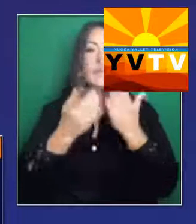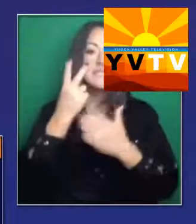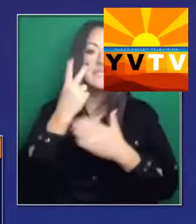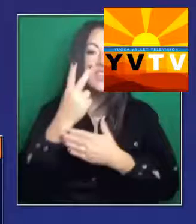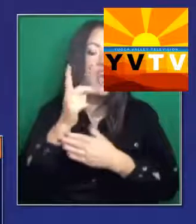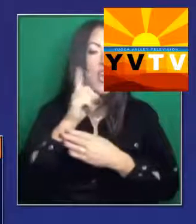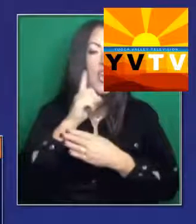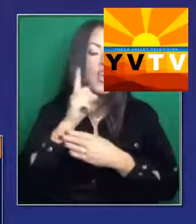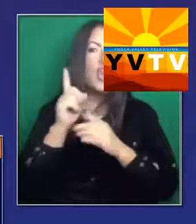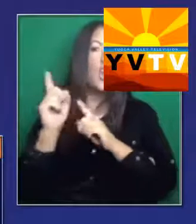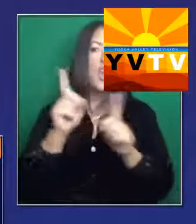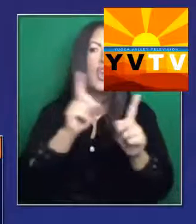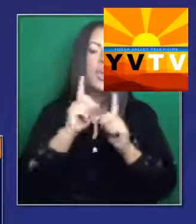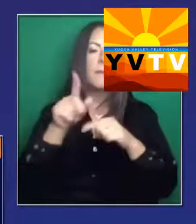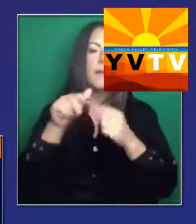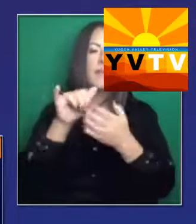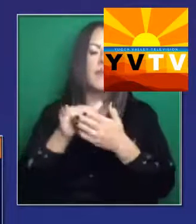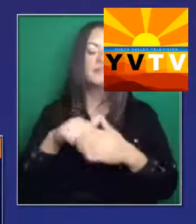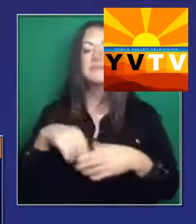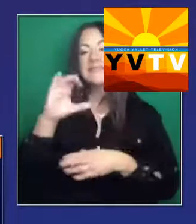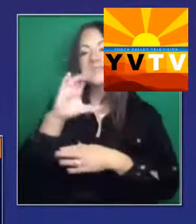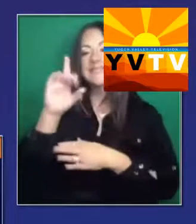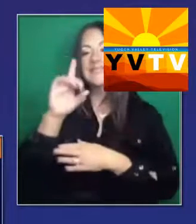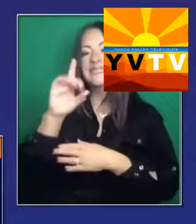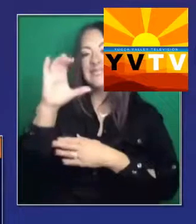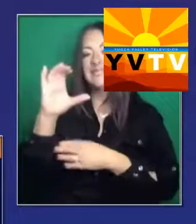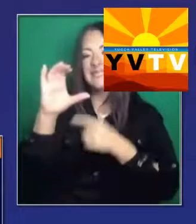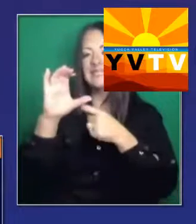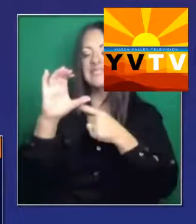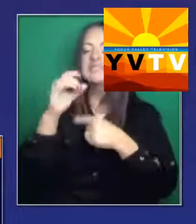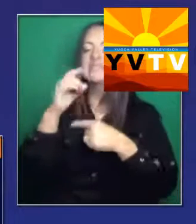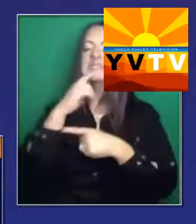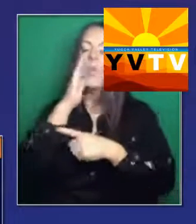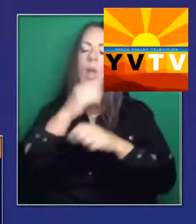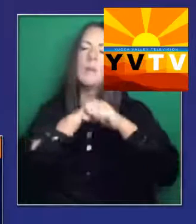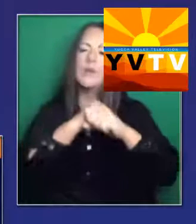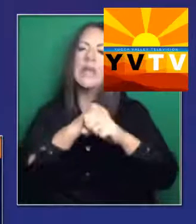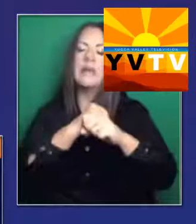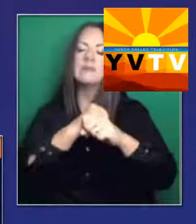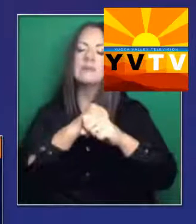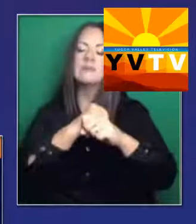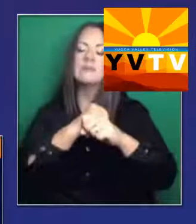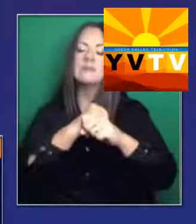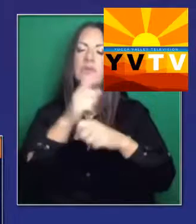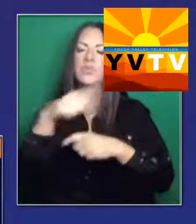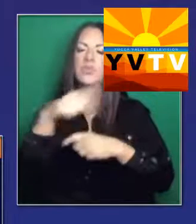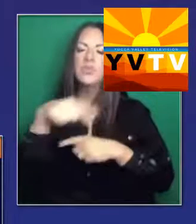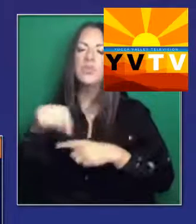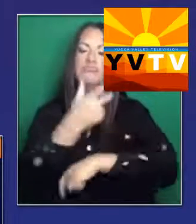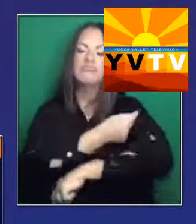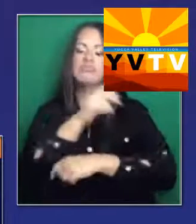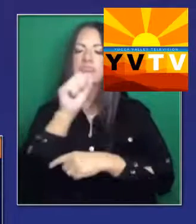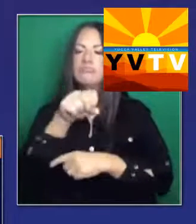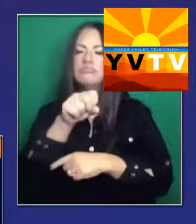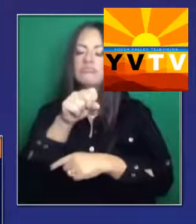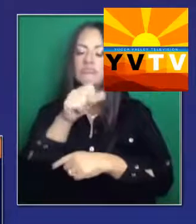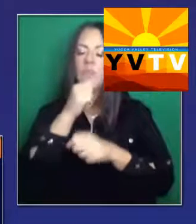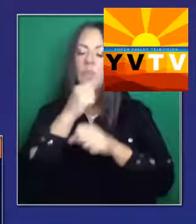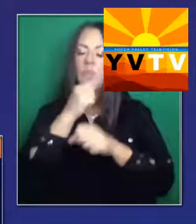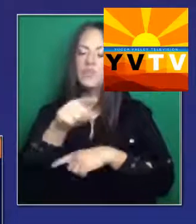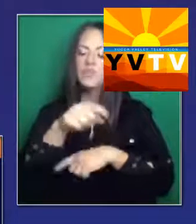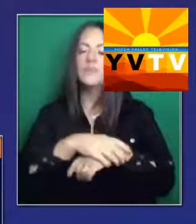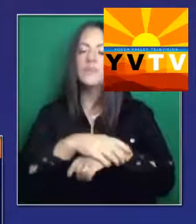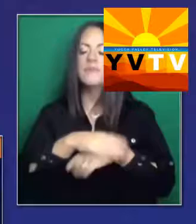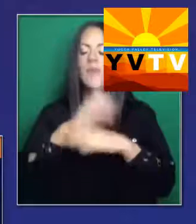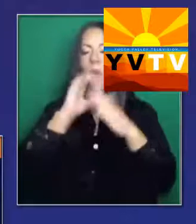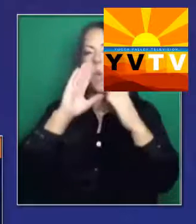CDC does believe the vaccines will protect the current available vaccines. We're getting good news. Hopefully Johnson & Johnson will join, and